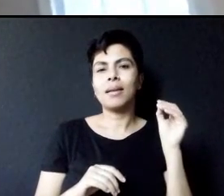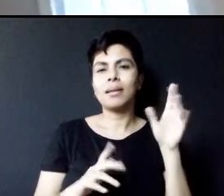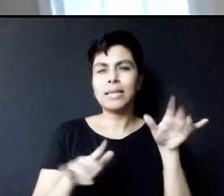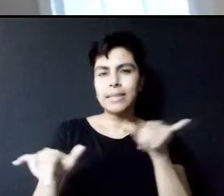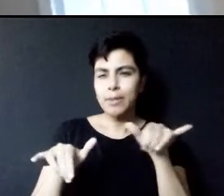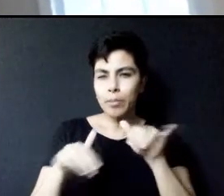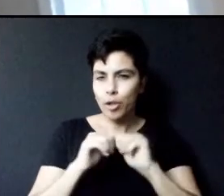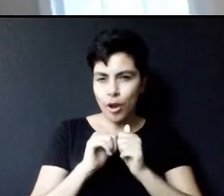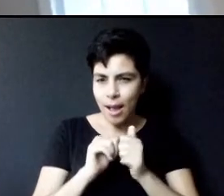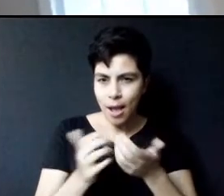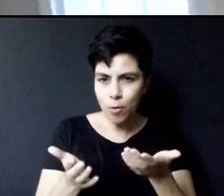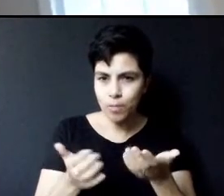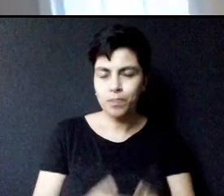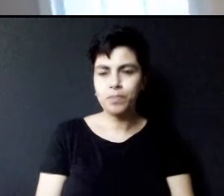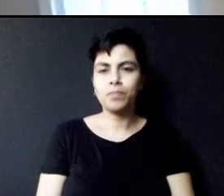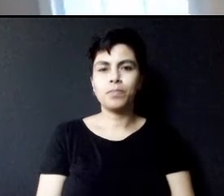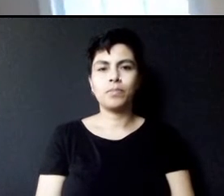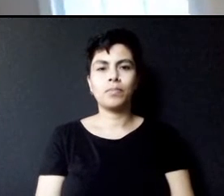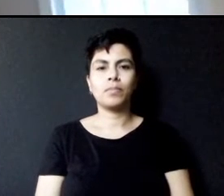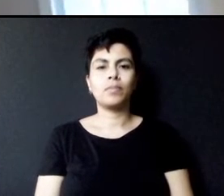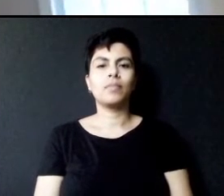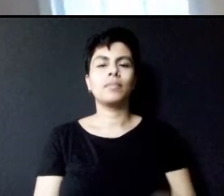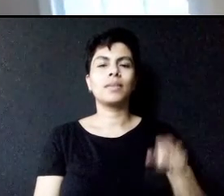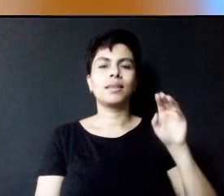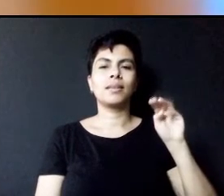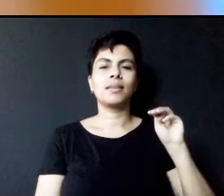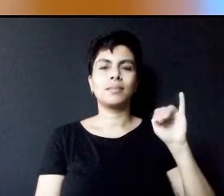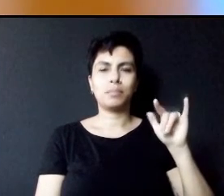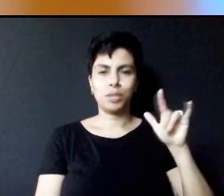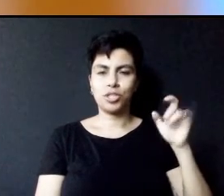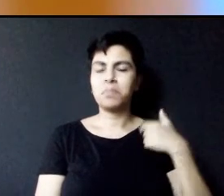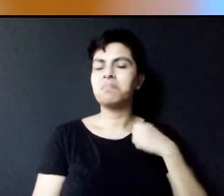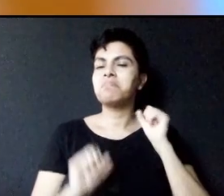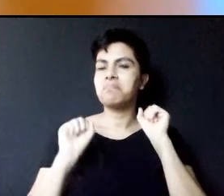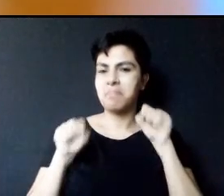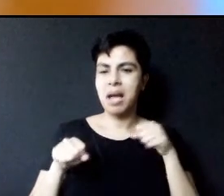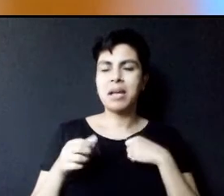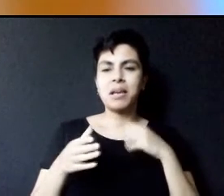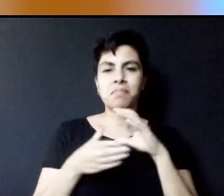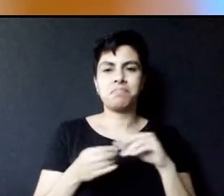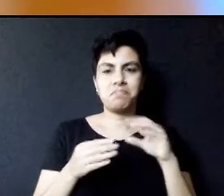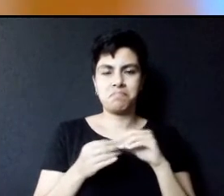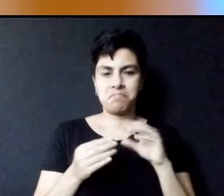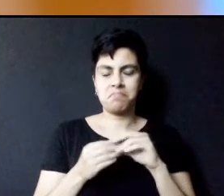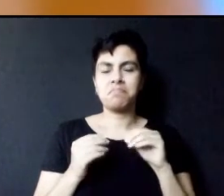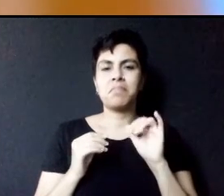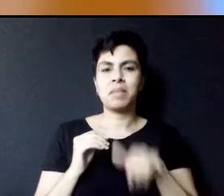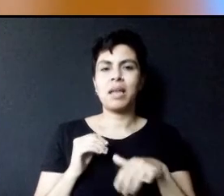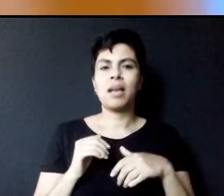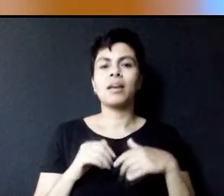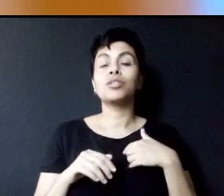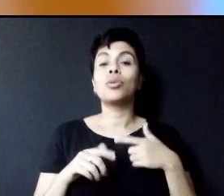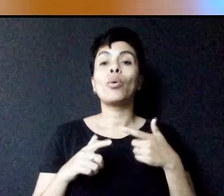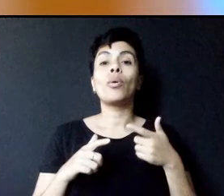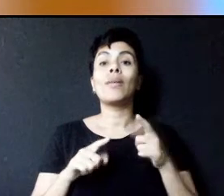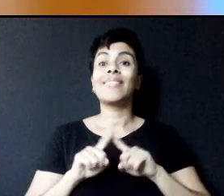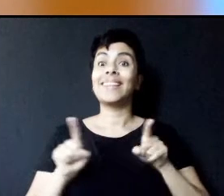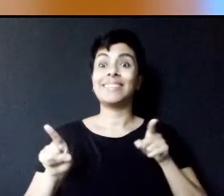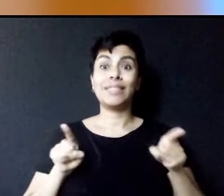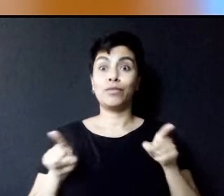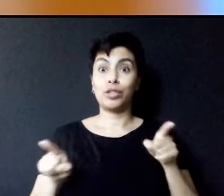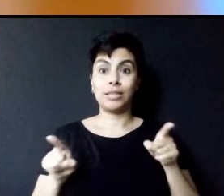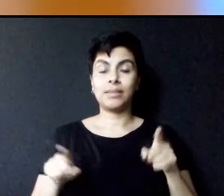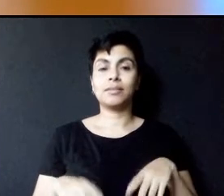what sort of similarities they might have. Yeah, I can talk a little bit to this one. So the